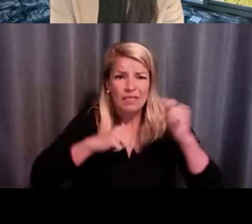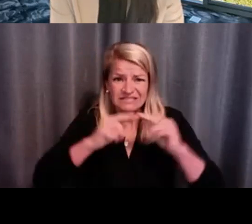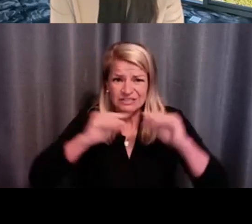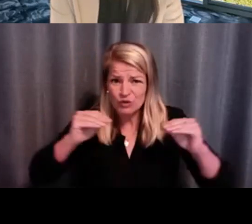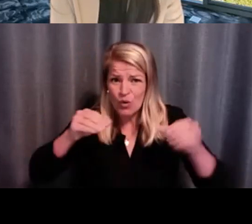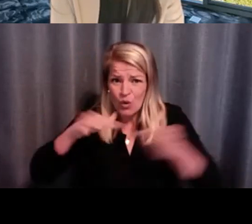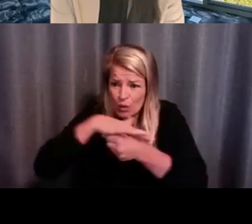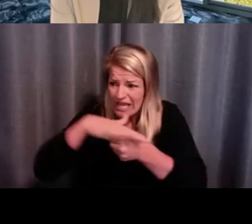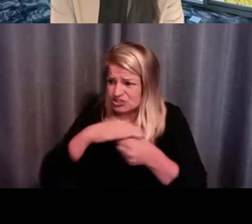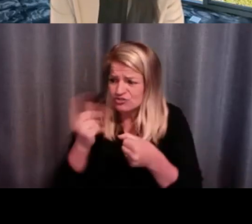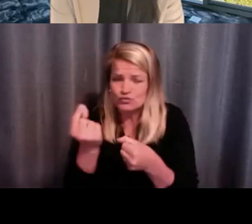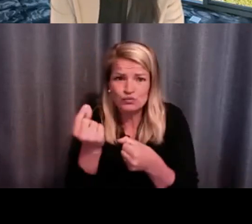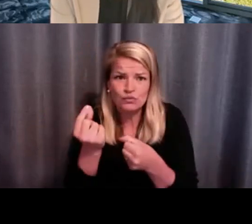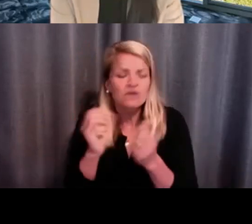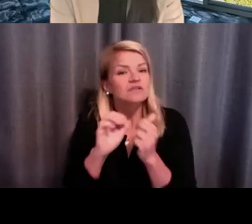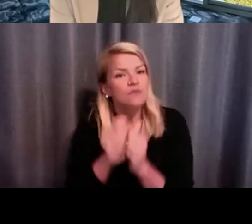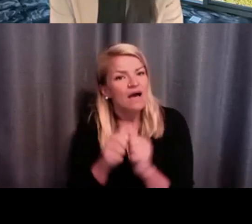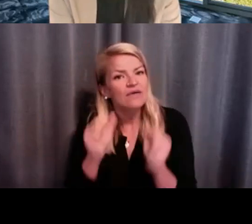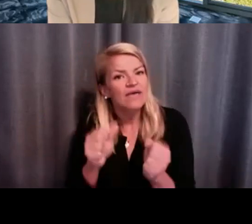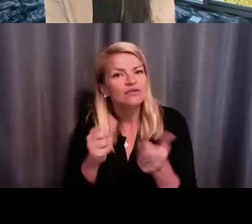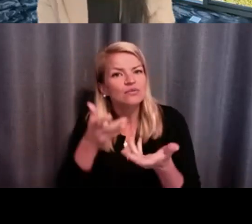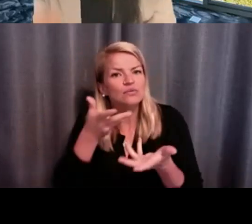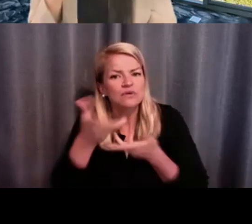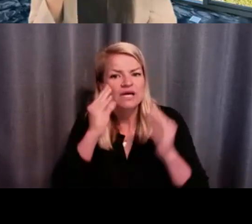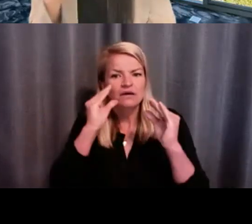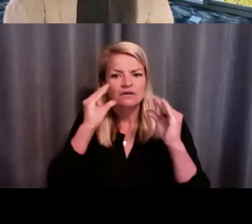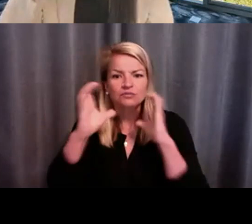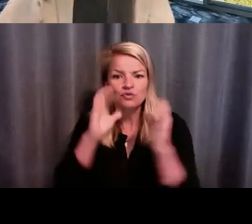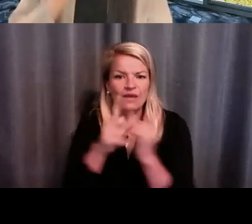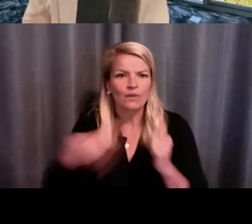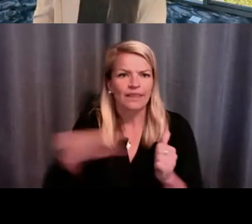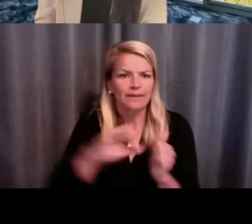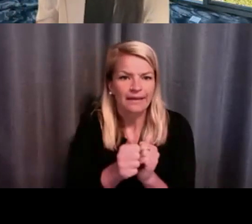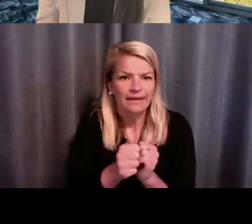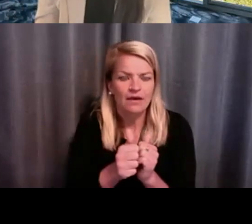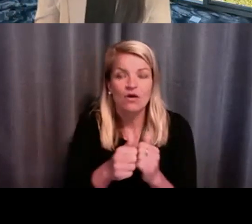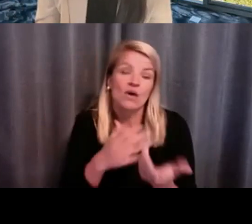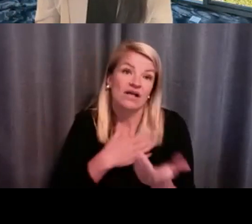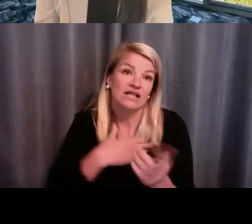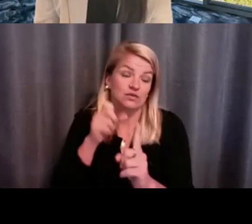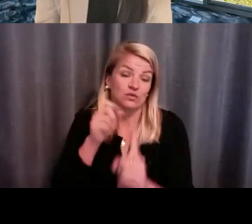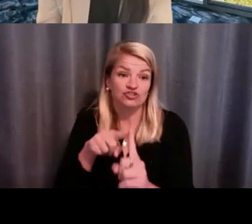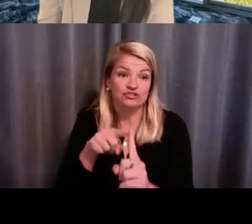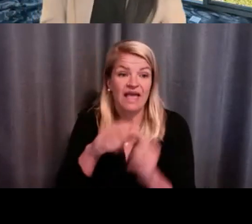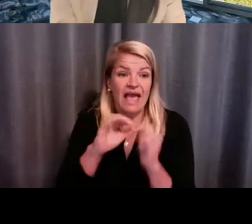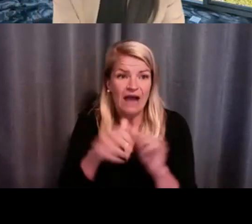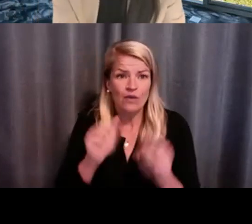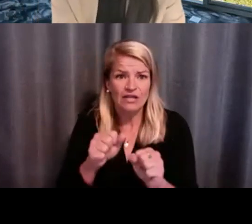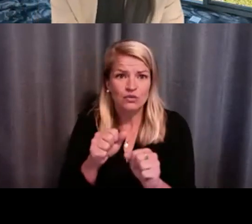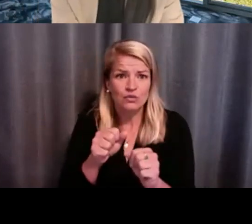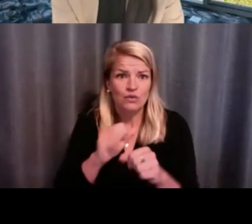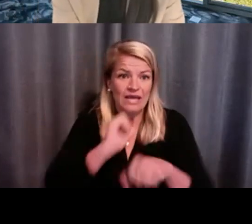are you going to communicate with them, and I guess the question here is, how do you implement inclusive education programming when you are